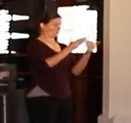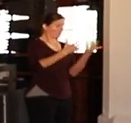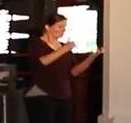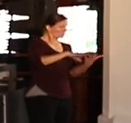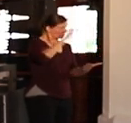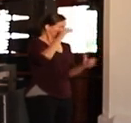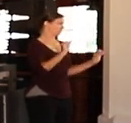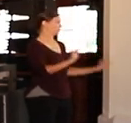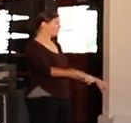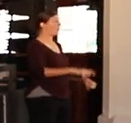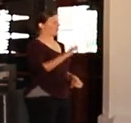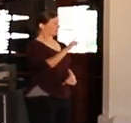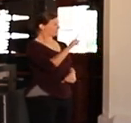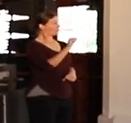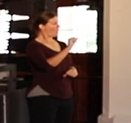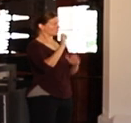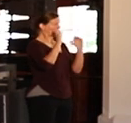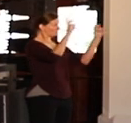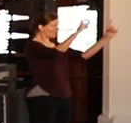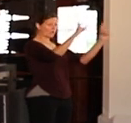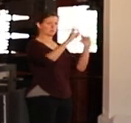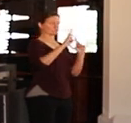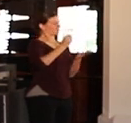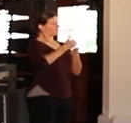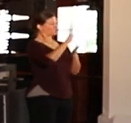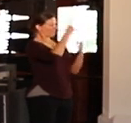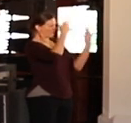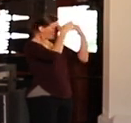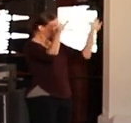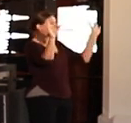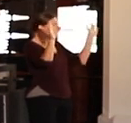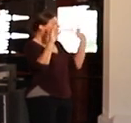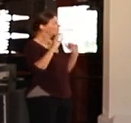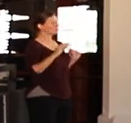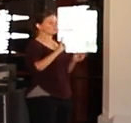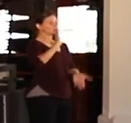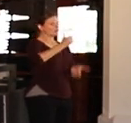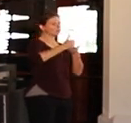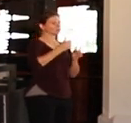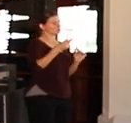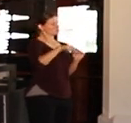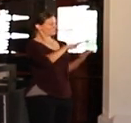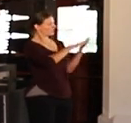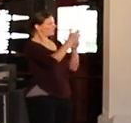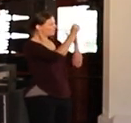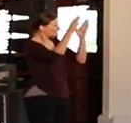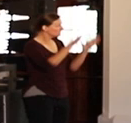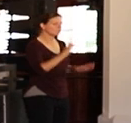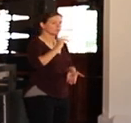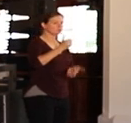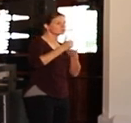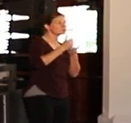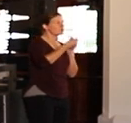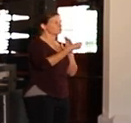you want. Liberal arts education frees the mind. It makes you a leader. It makes